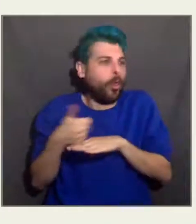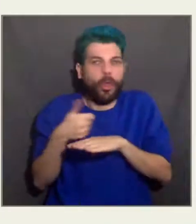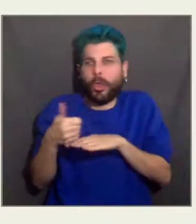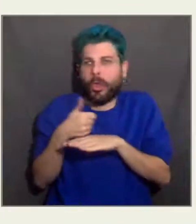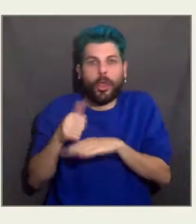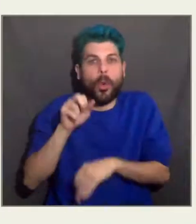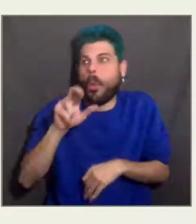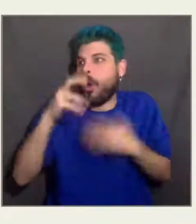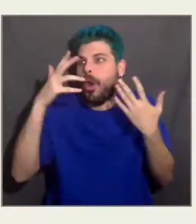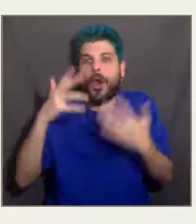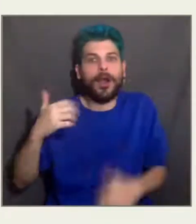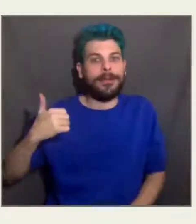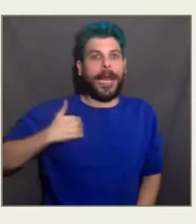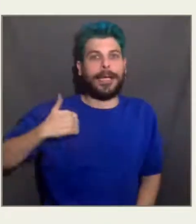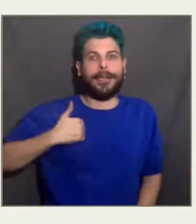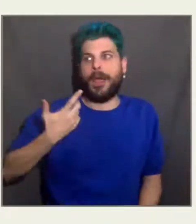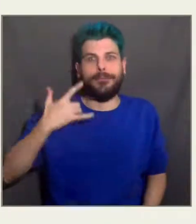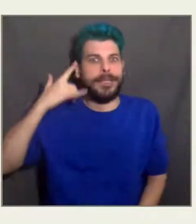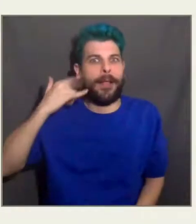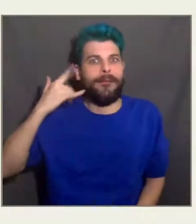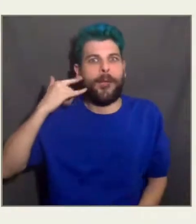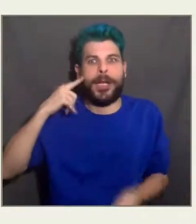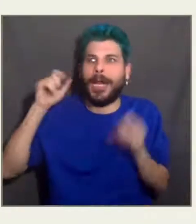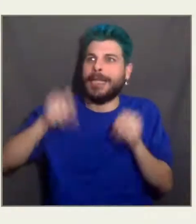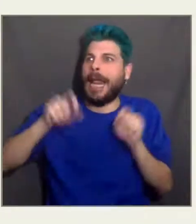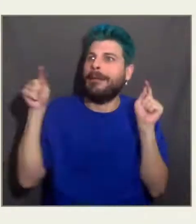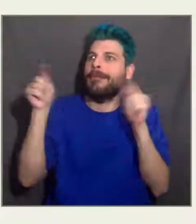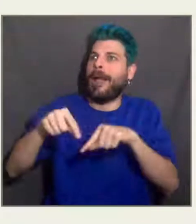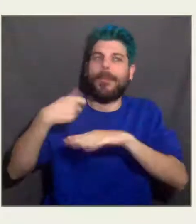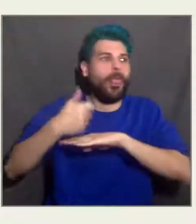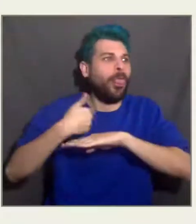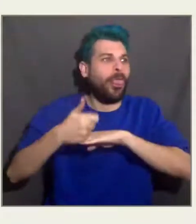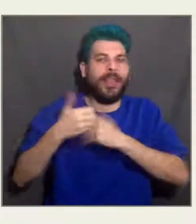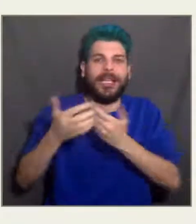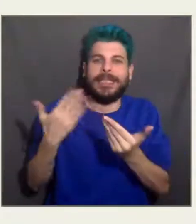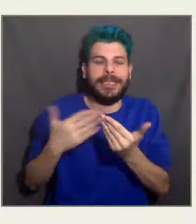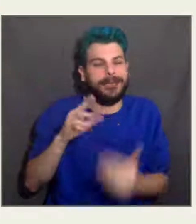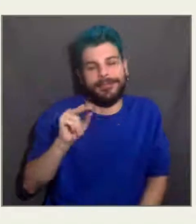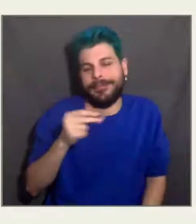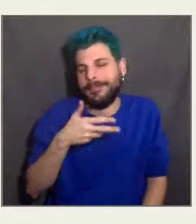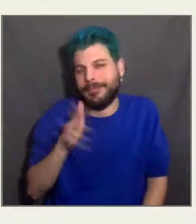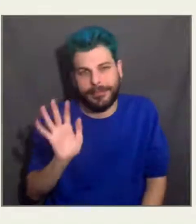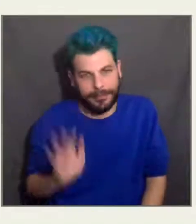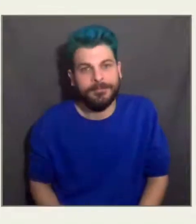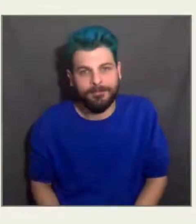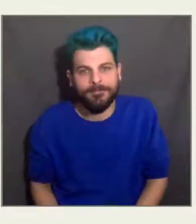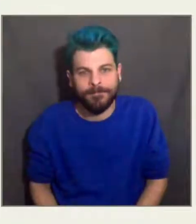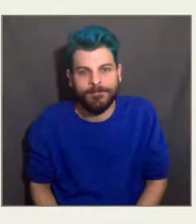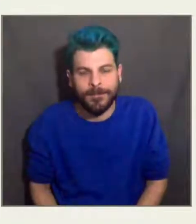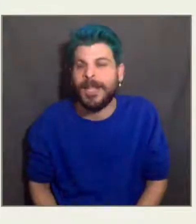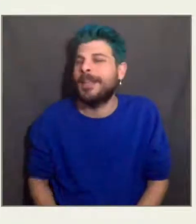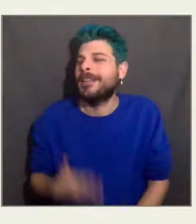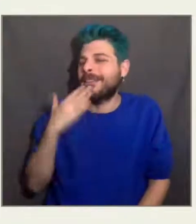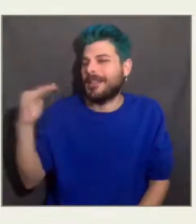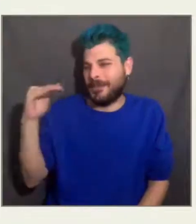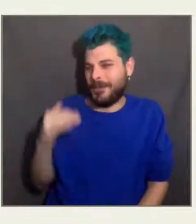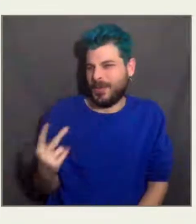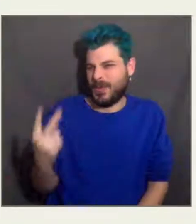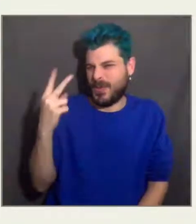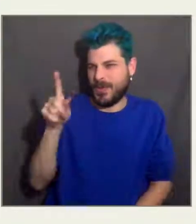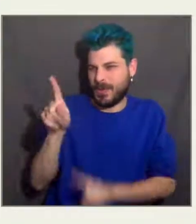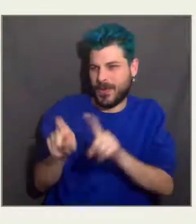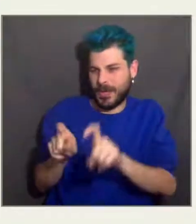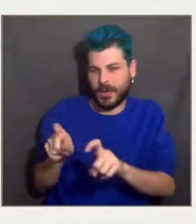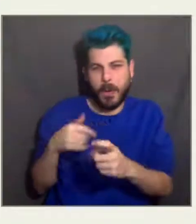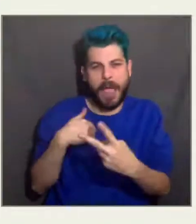Columbia. I appreciate that. Thank you for that answer. My next questions, it's actually two questions in one, so get ready. It's a